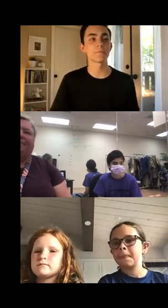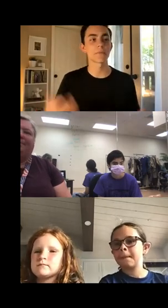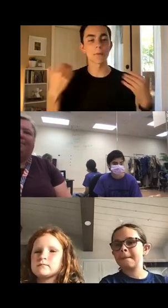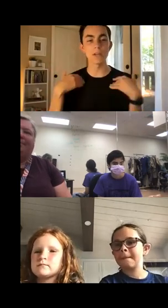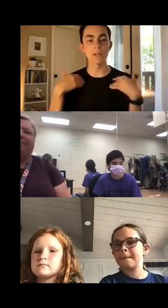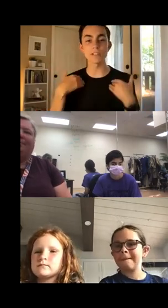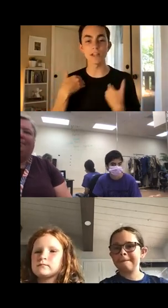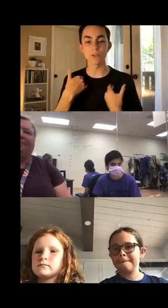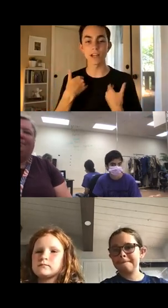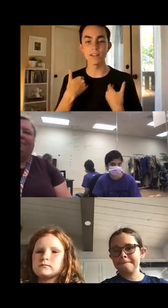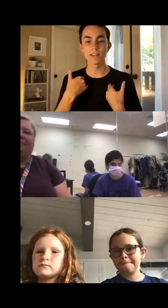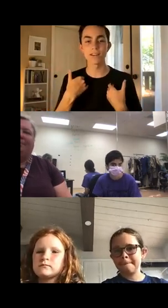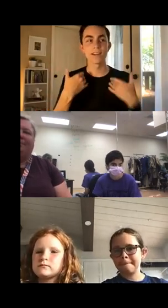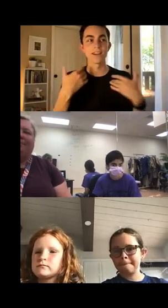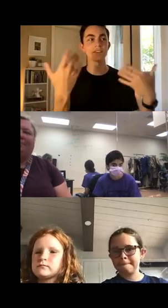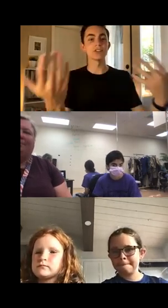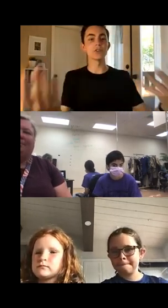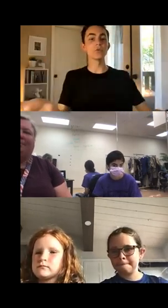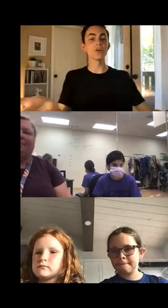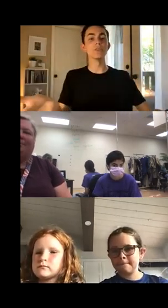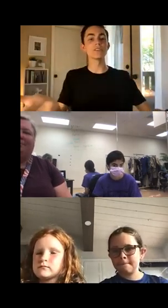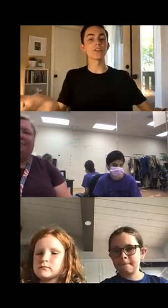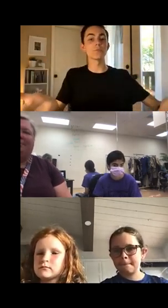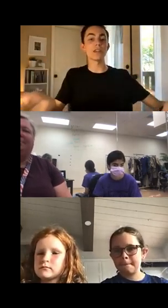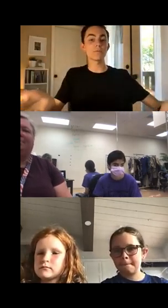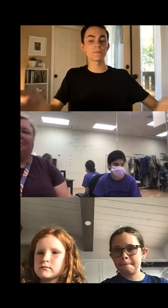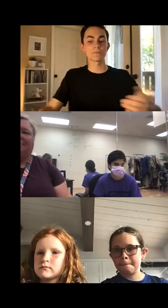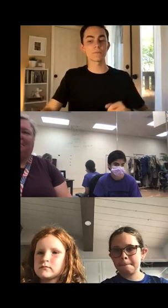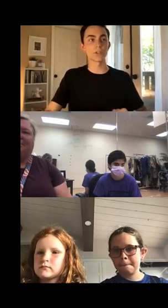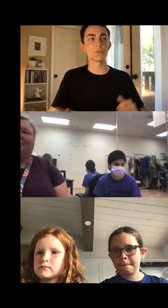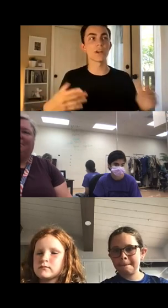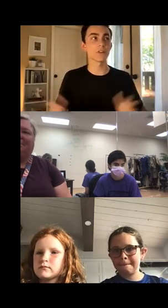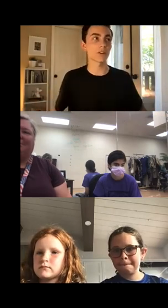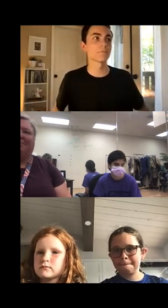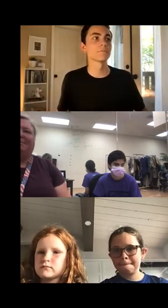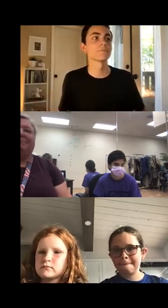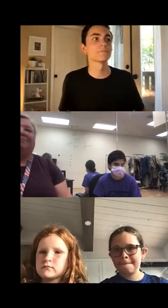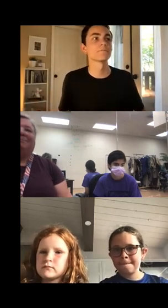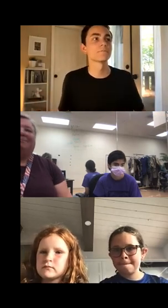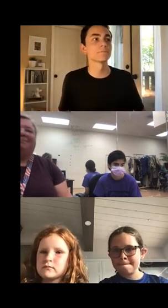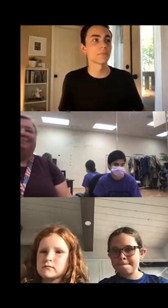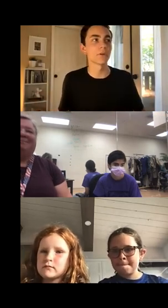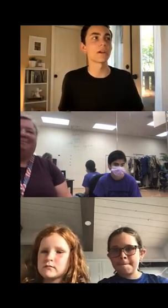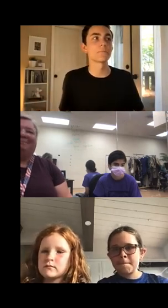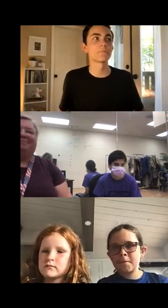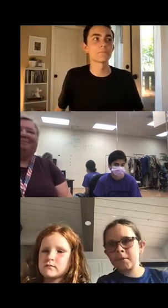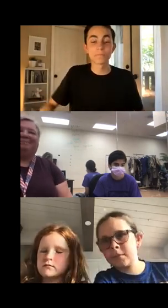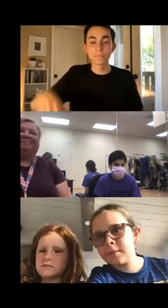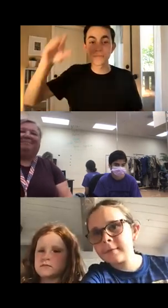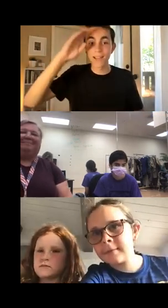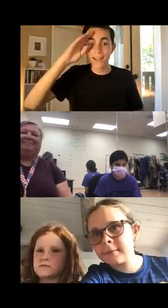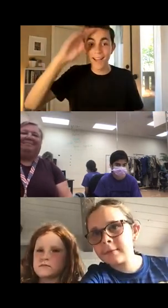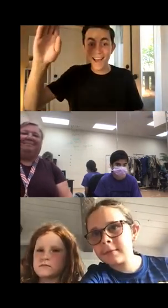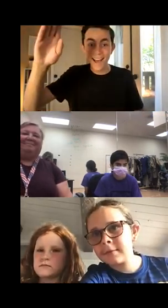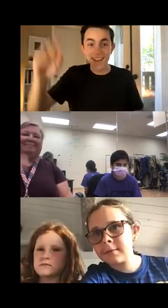Okay, I'm going to be signer right, and then you all be signer B. We're going to do a dialogue. Here